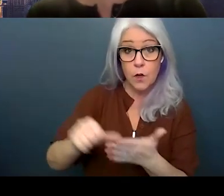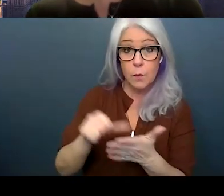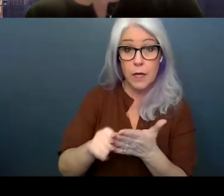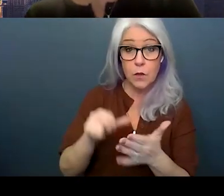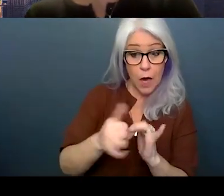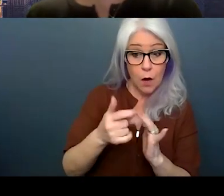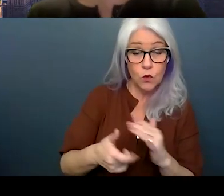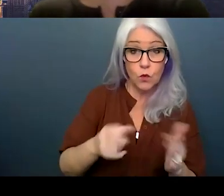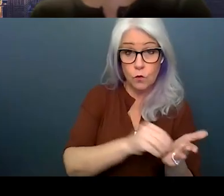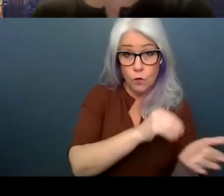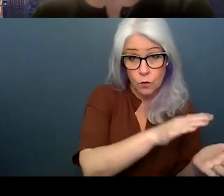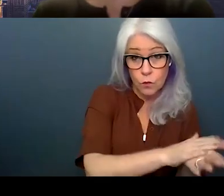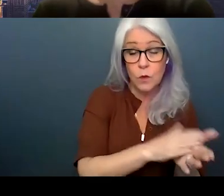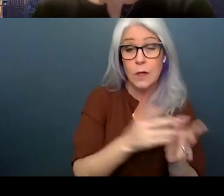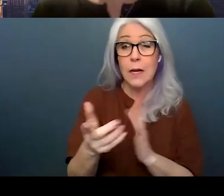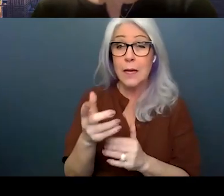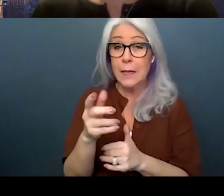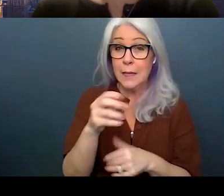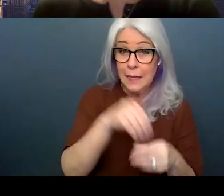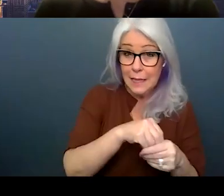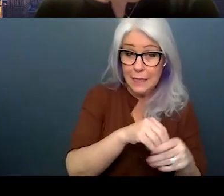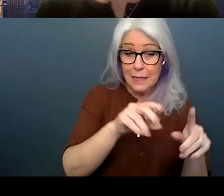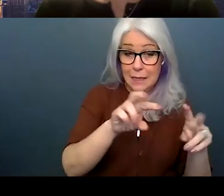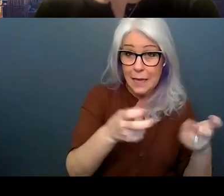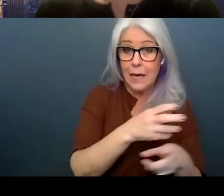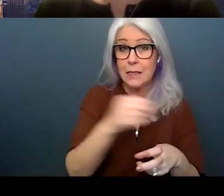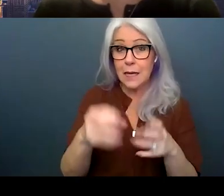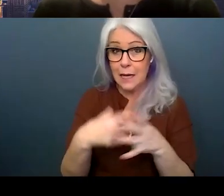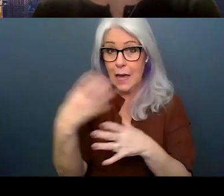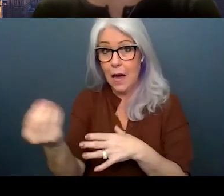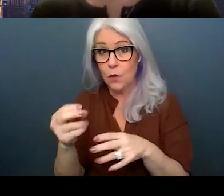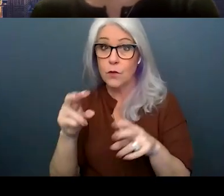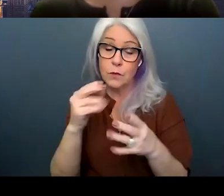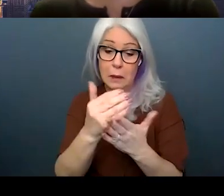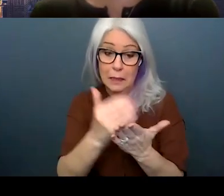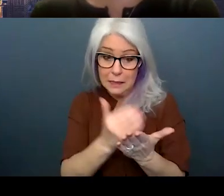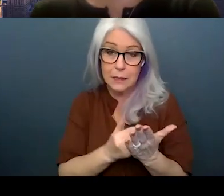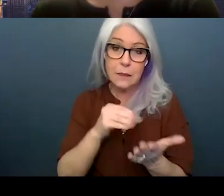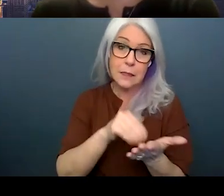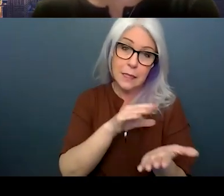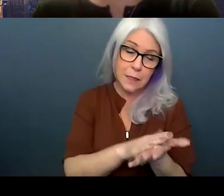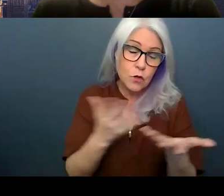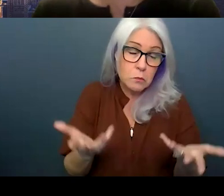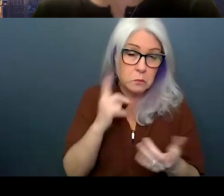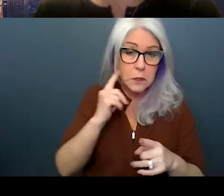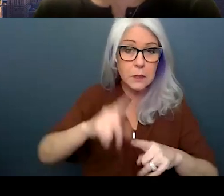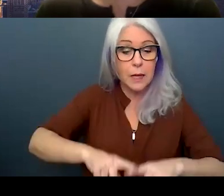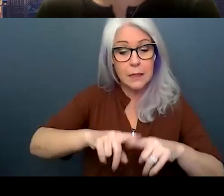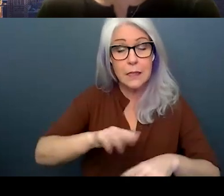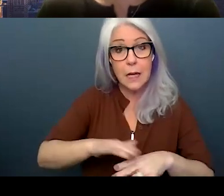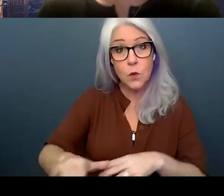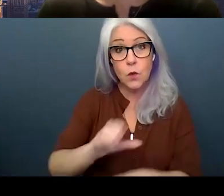citations, and reference list citations. Just as a note here, these rules will differ based on the style guide you are required